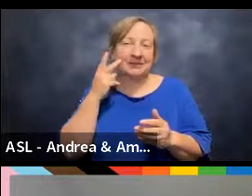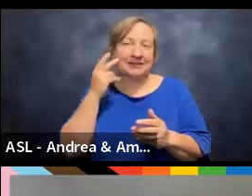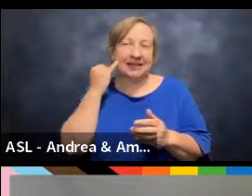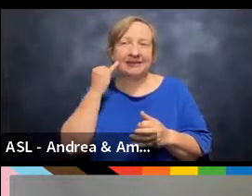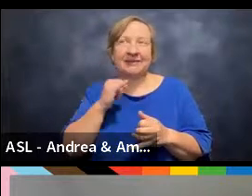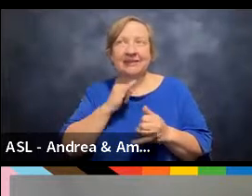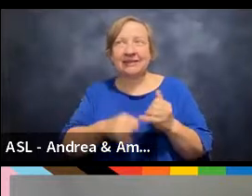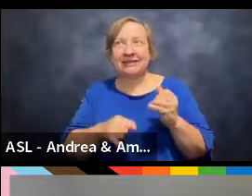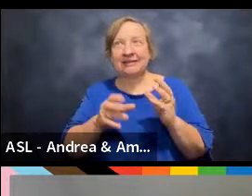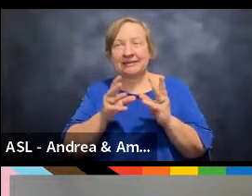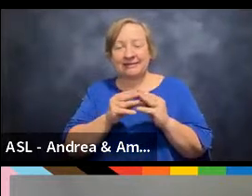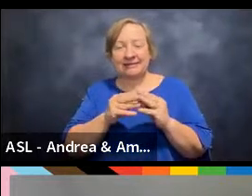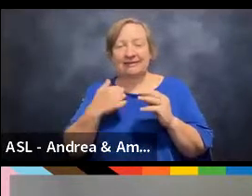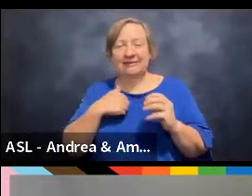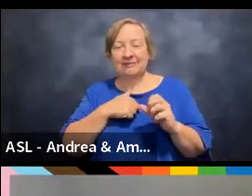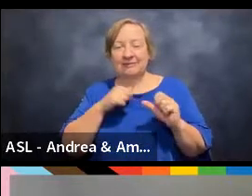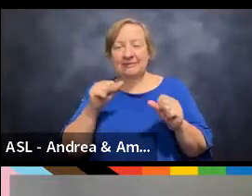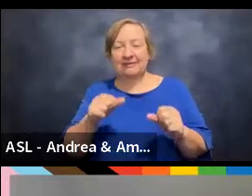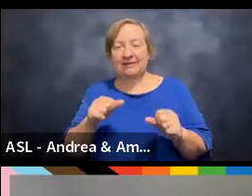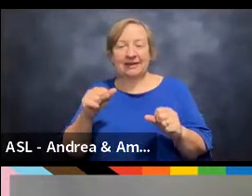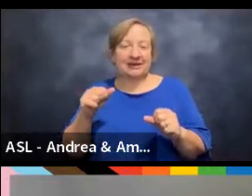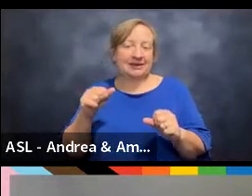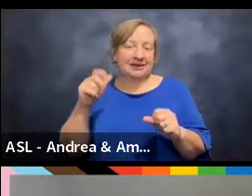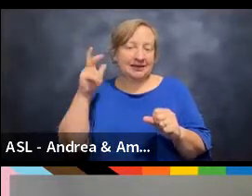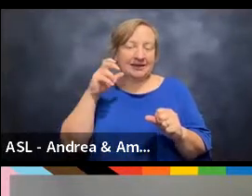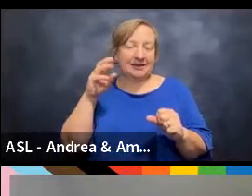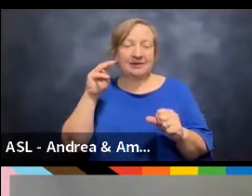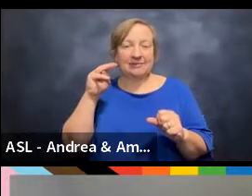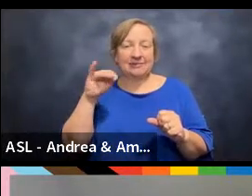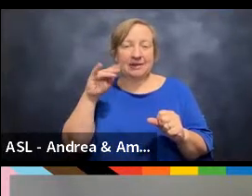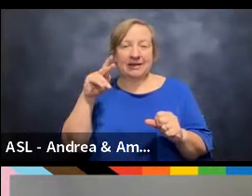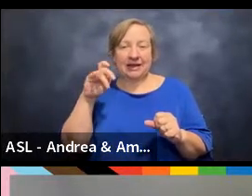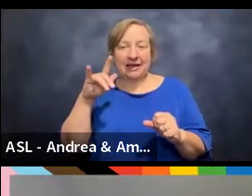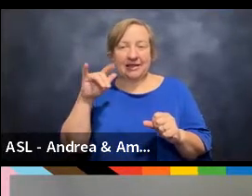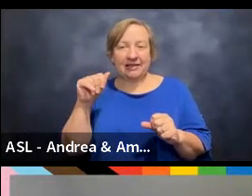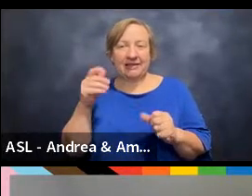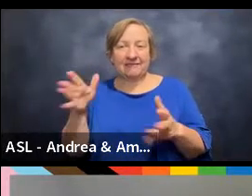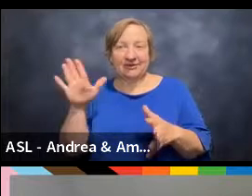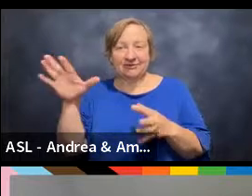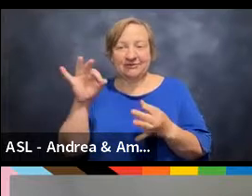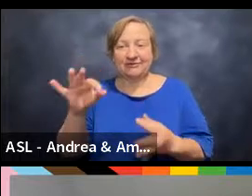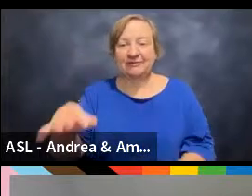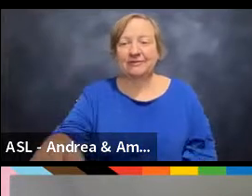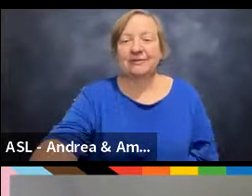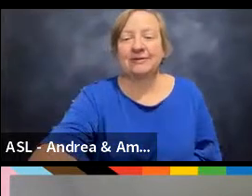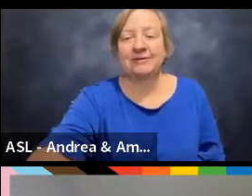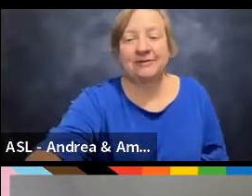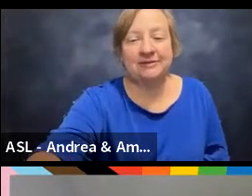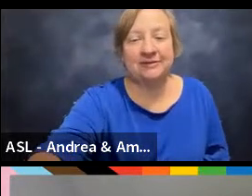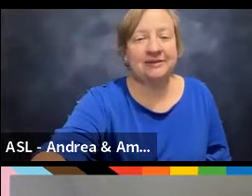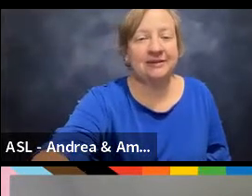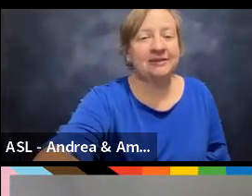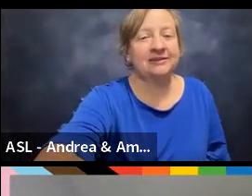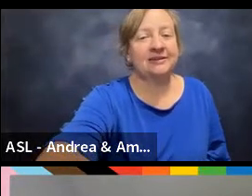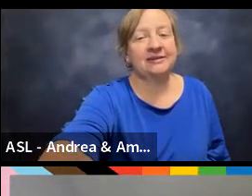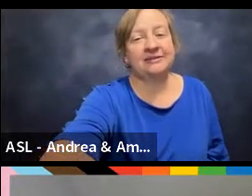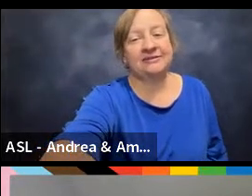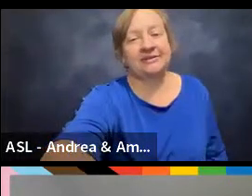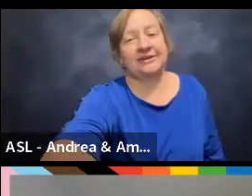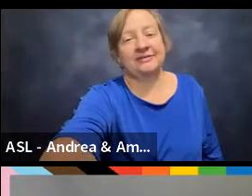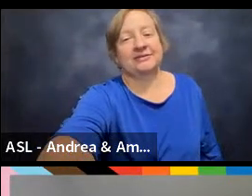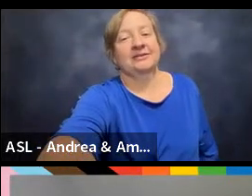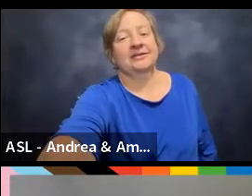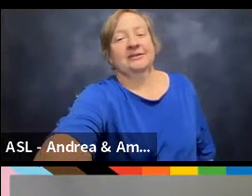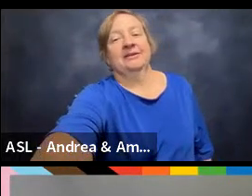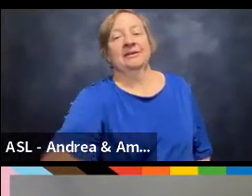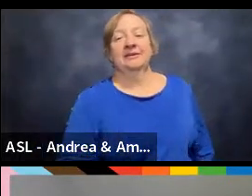end of the meeting we're able to hear Michaela finish her feedback. At this